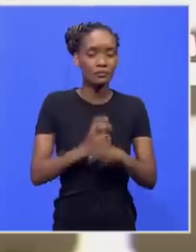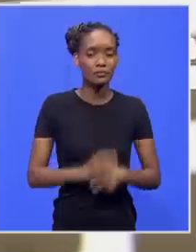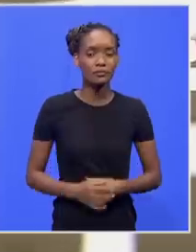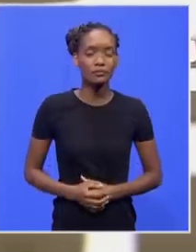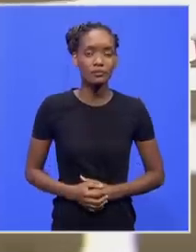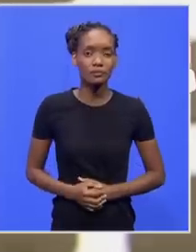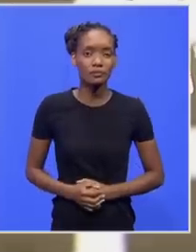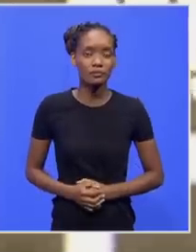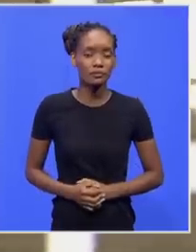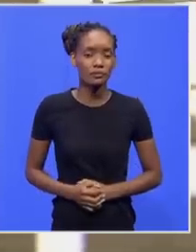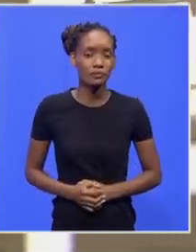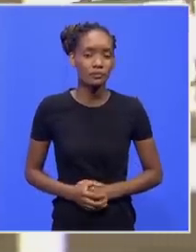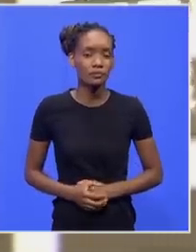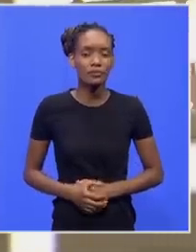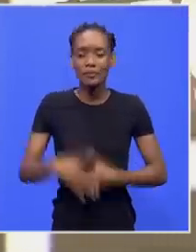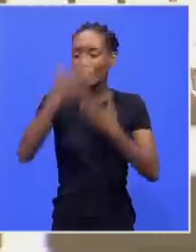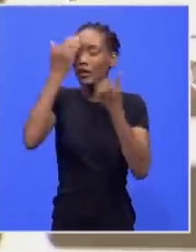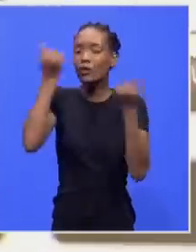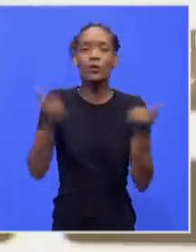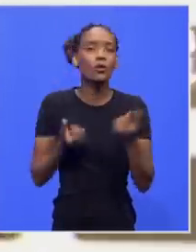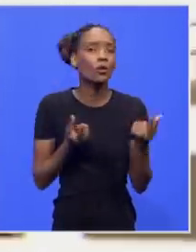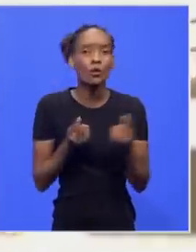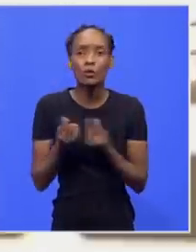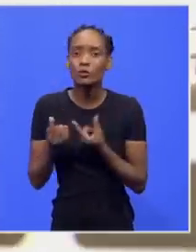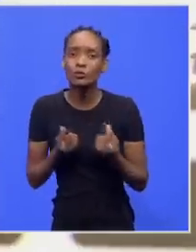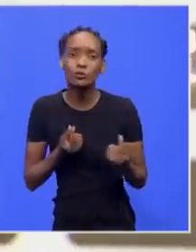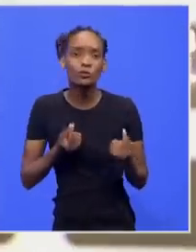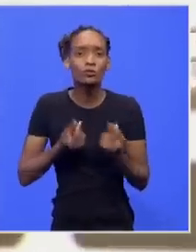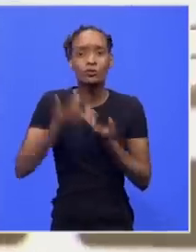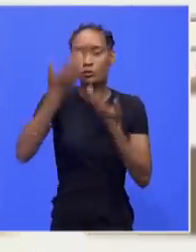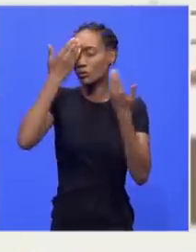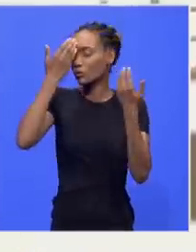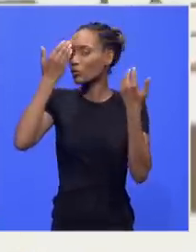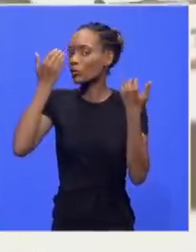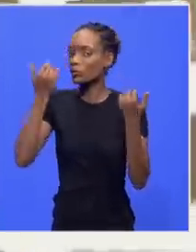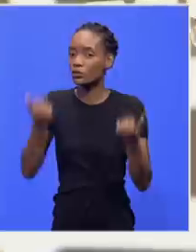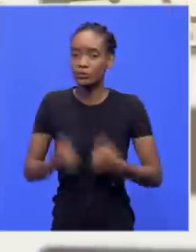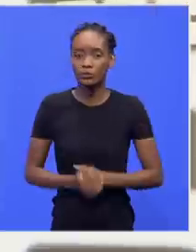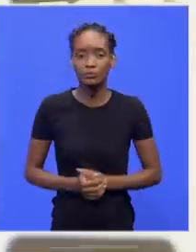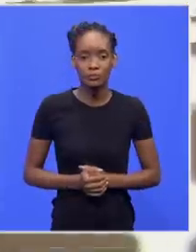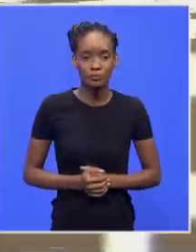I'm gonna do. I don't know where I'm going. Aldrin,